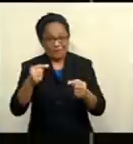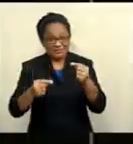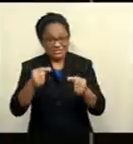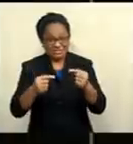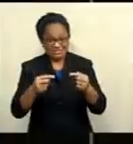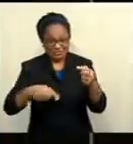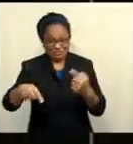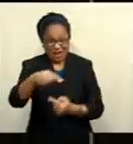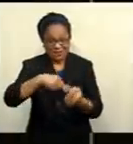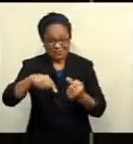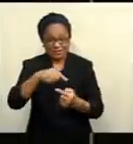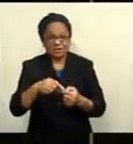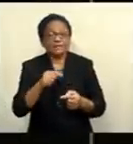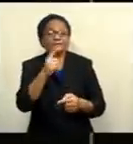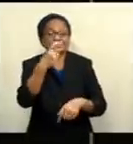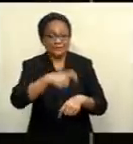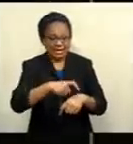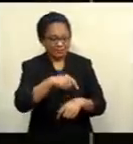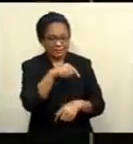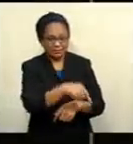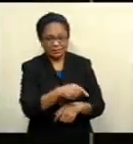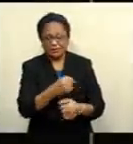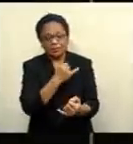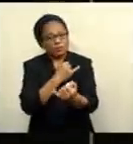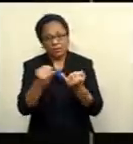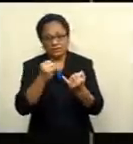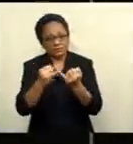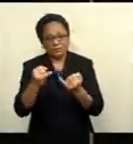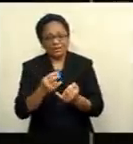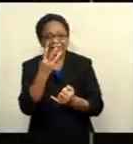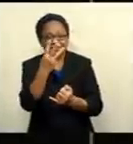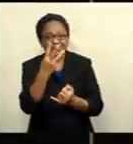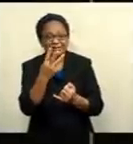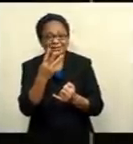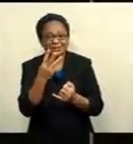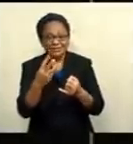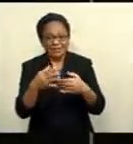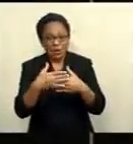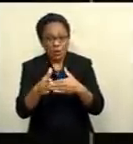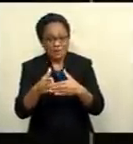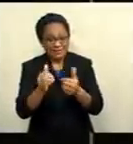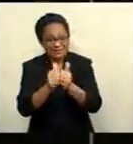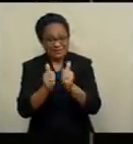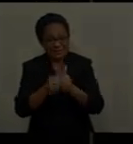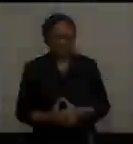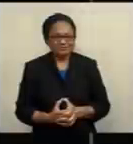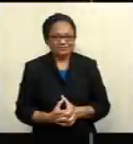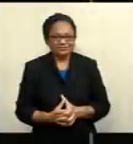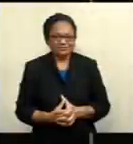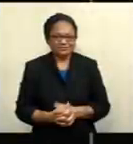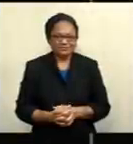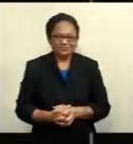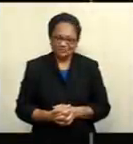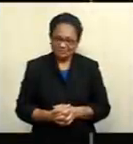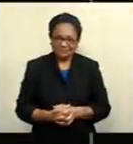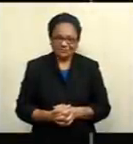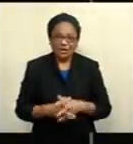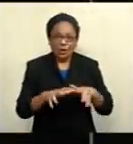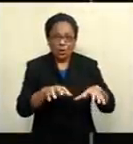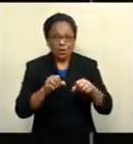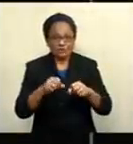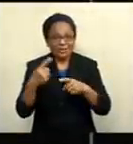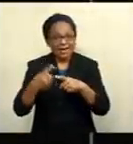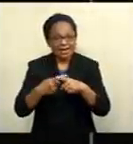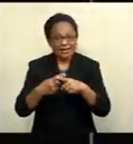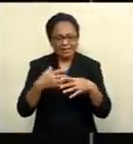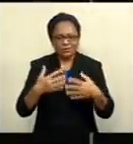time since 1954 that Arsenal have lost their 3 opening games of the league season. Hosts England broke